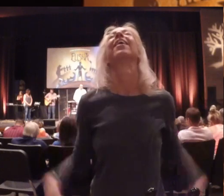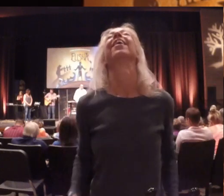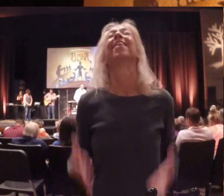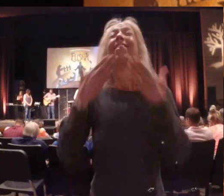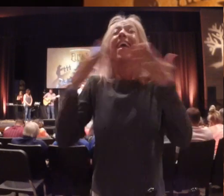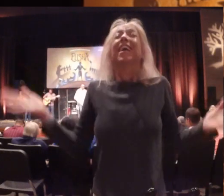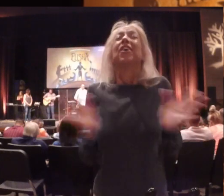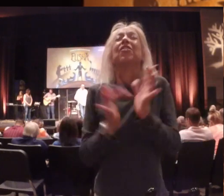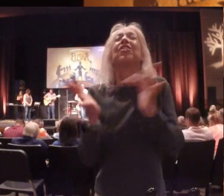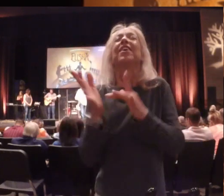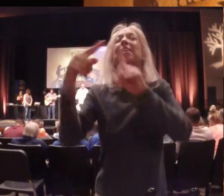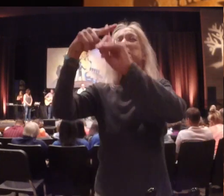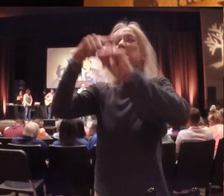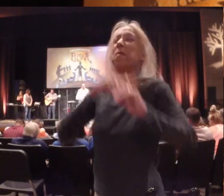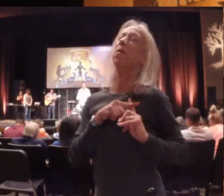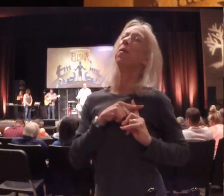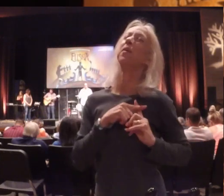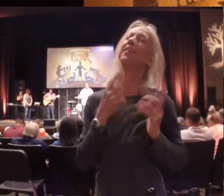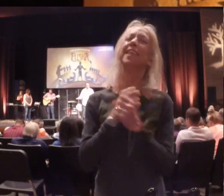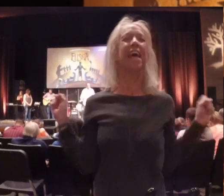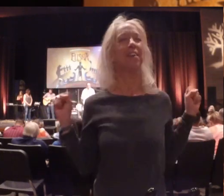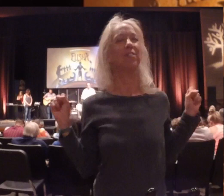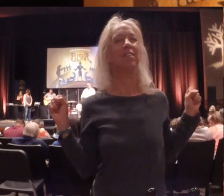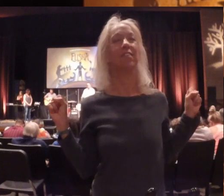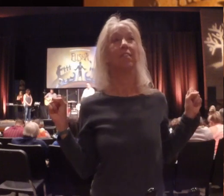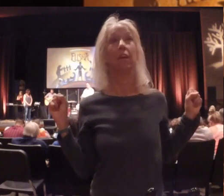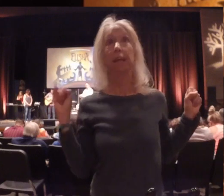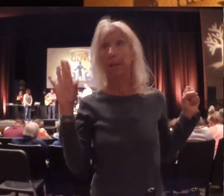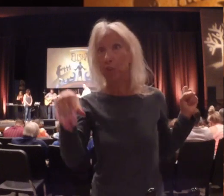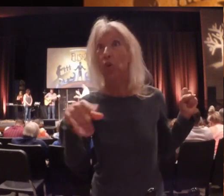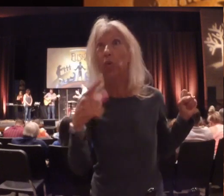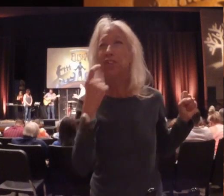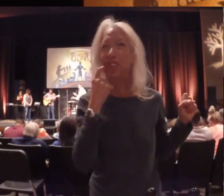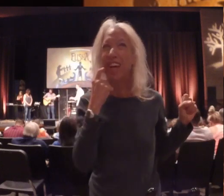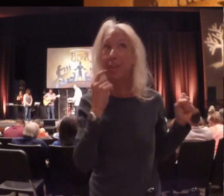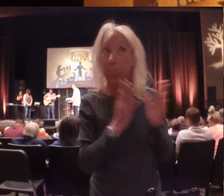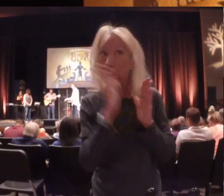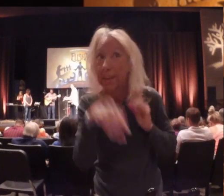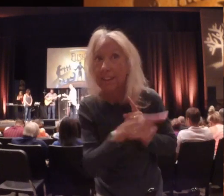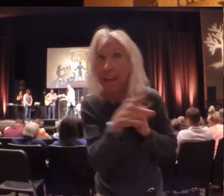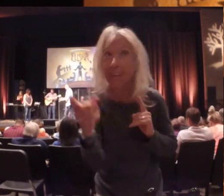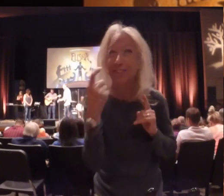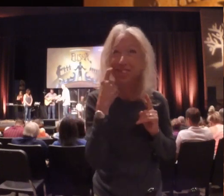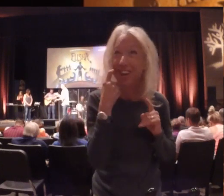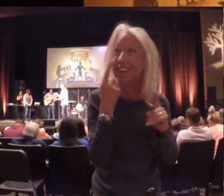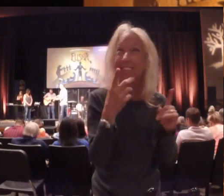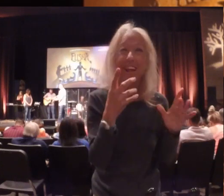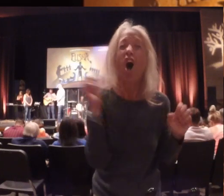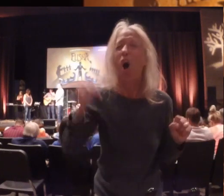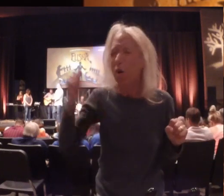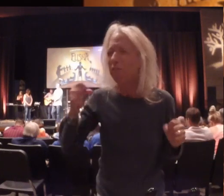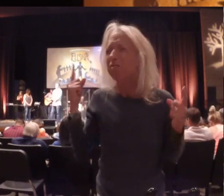Jesus, for saving me. With every head bowed and eyes closed, if that's you this morning, you said, I finally put